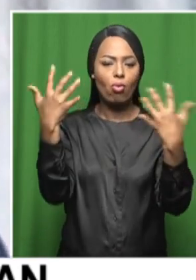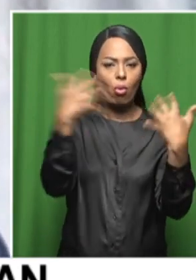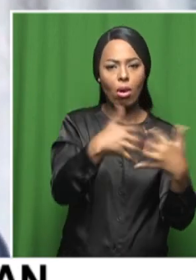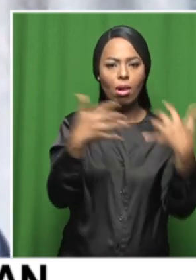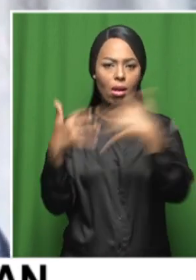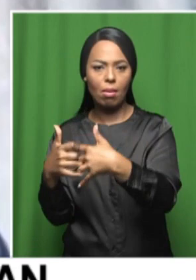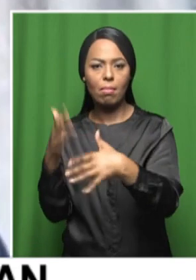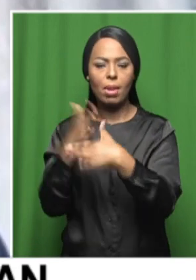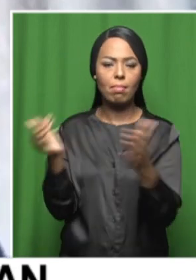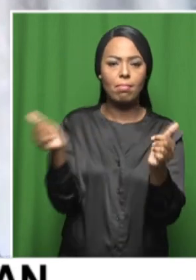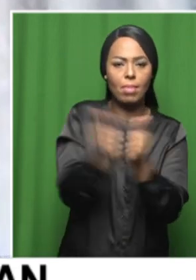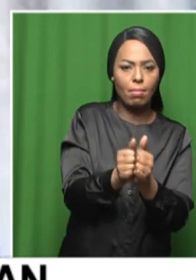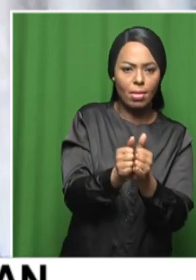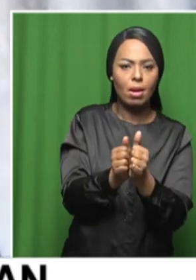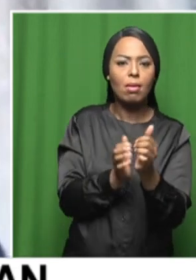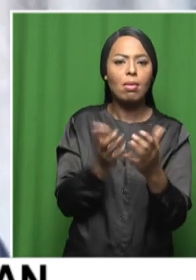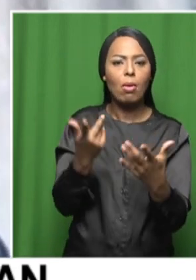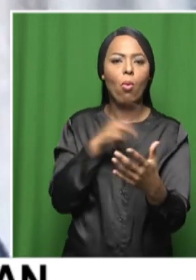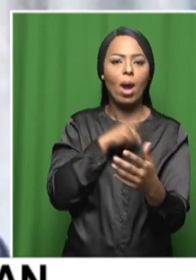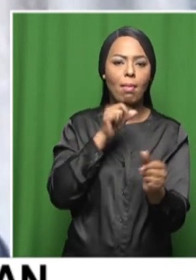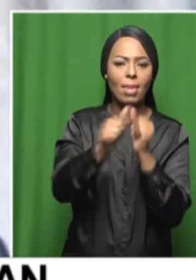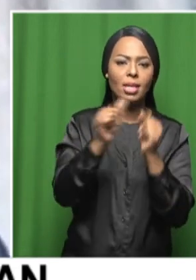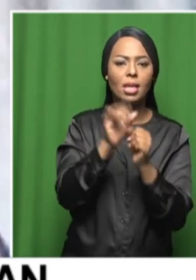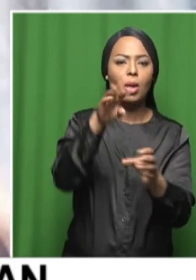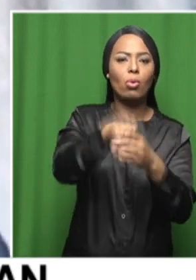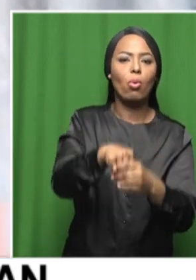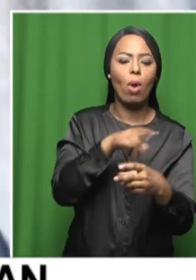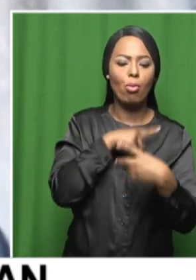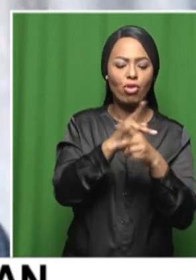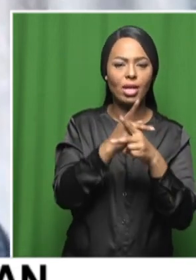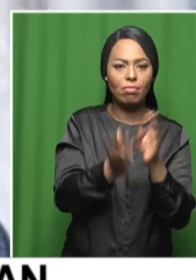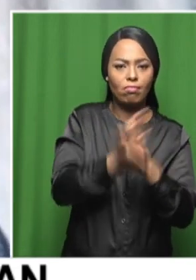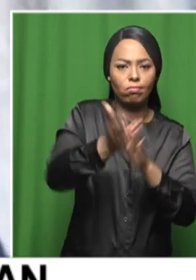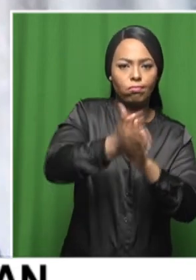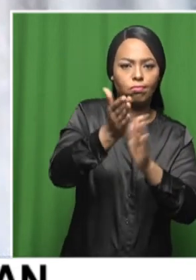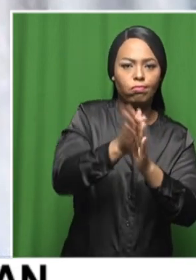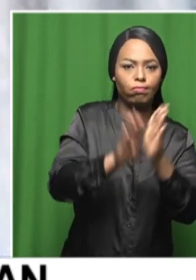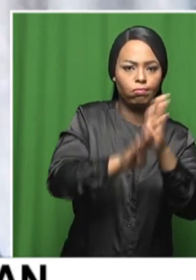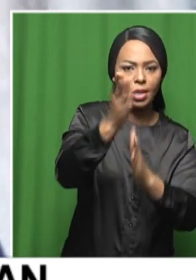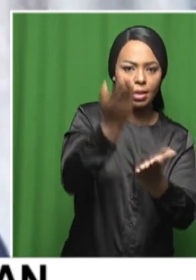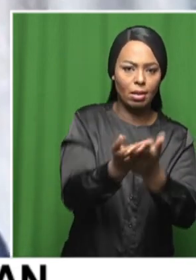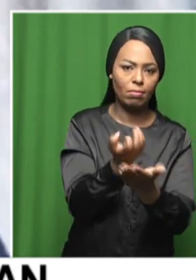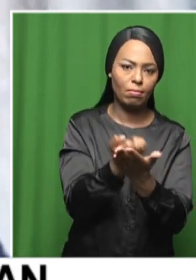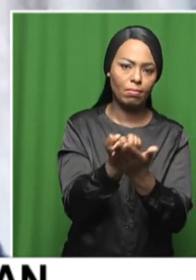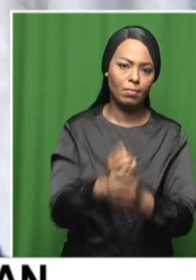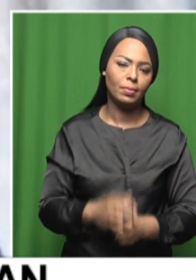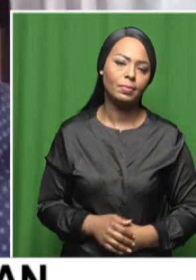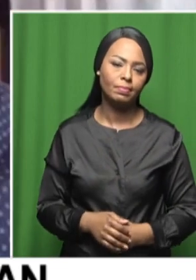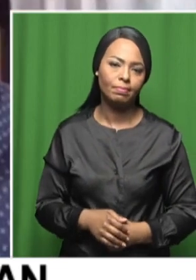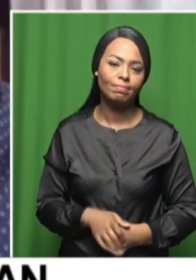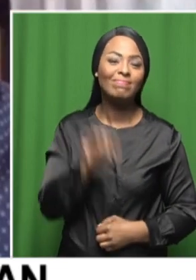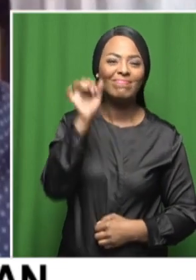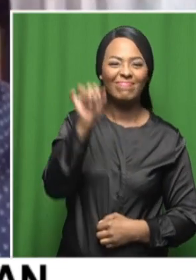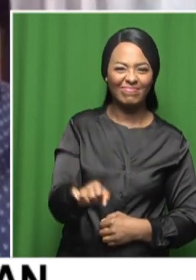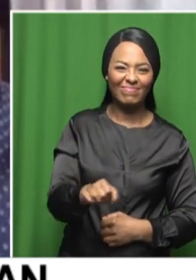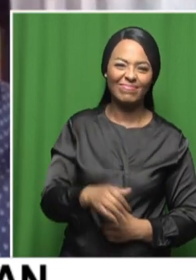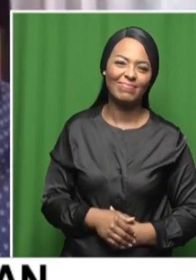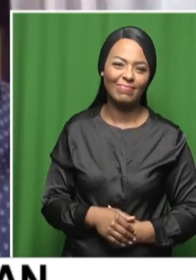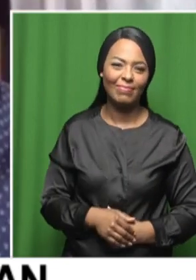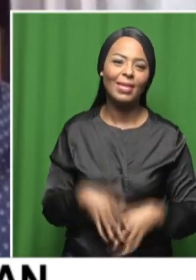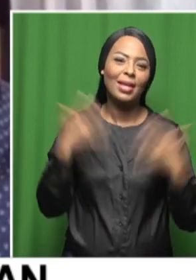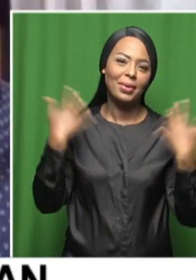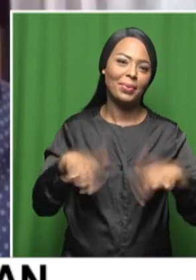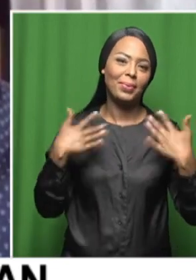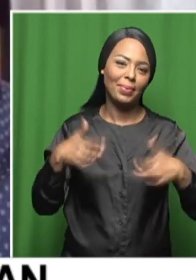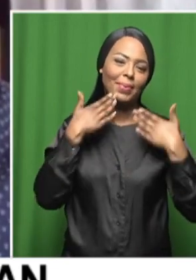to facilitate better inclusion so that productive capacity can increase in the economy. Dr. van Niekerk, great chatting to you.